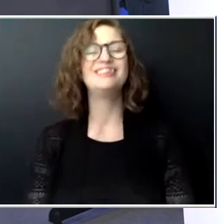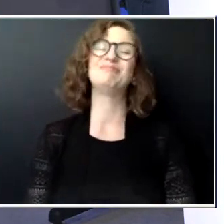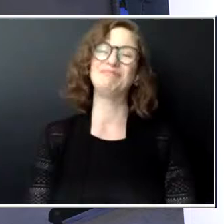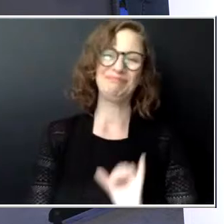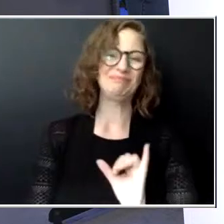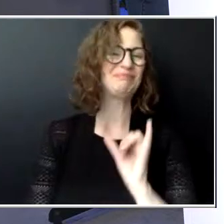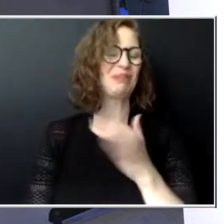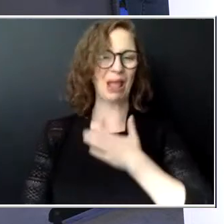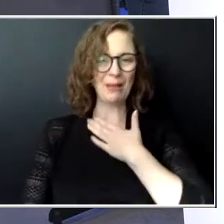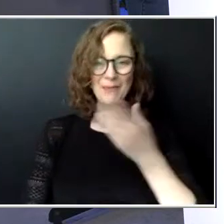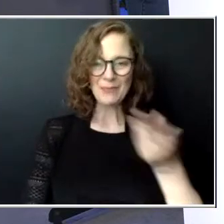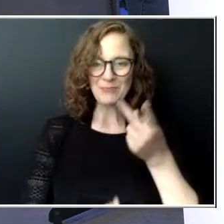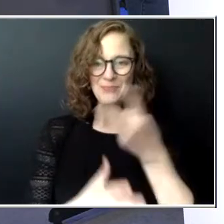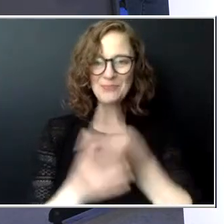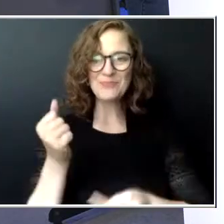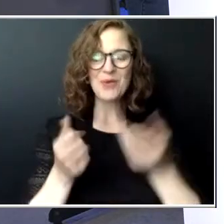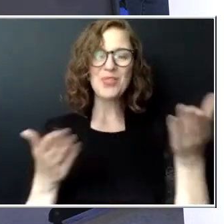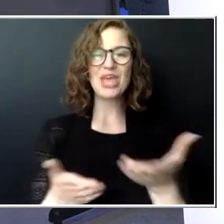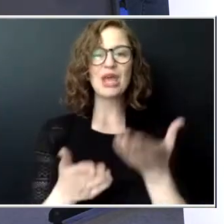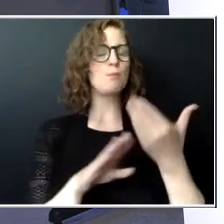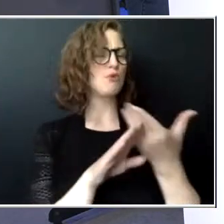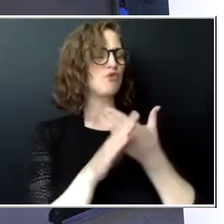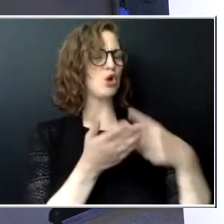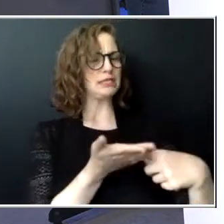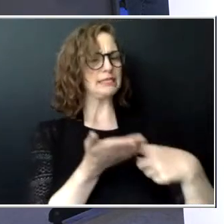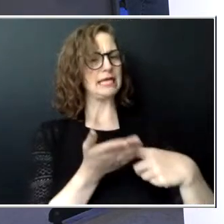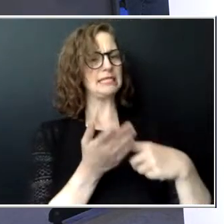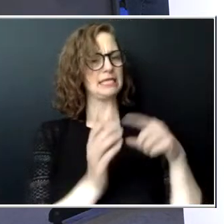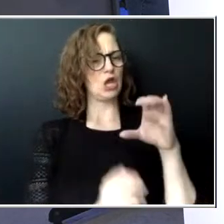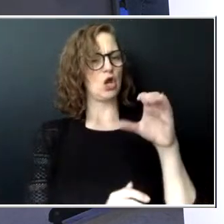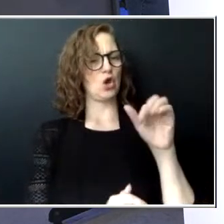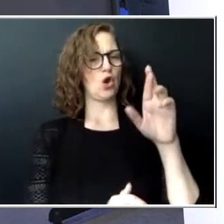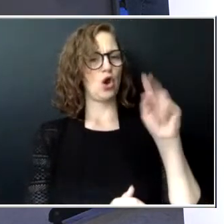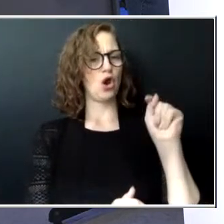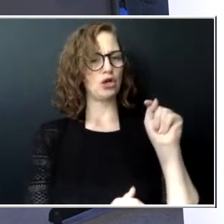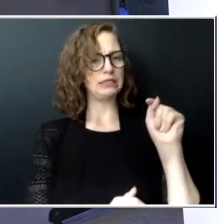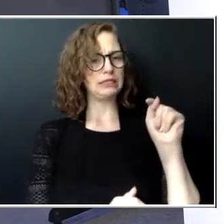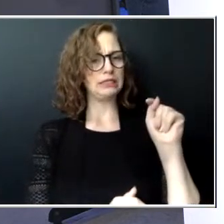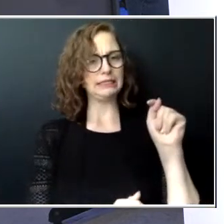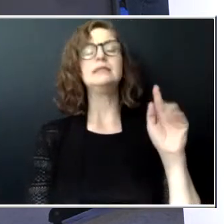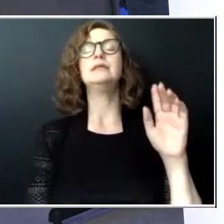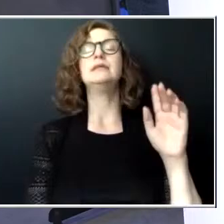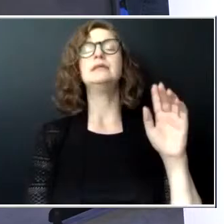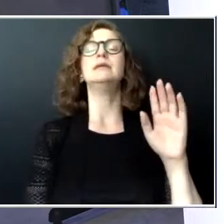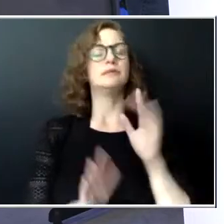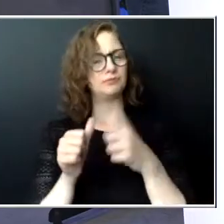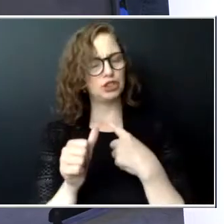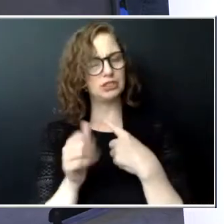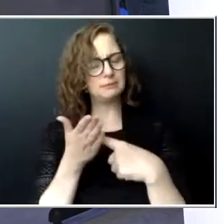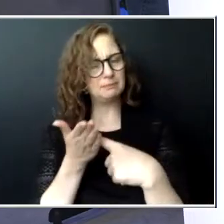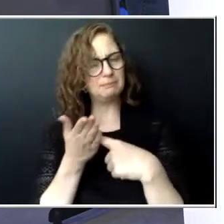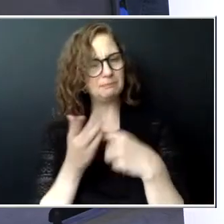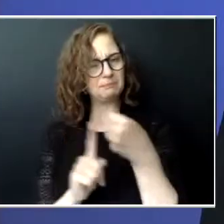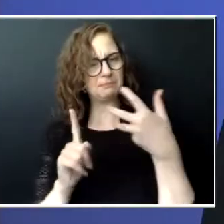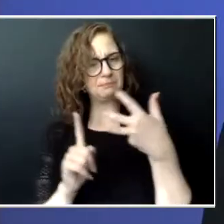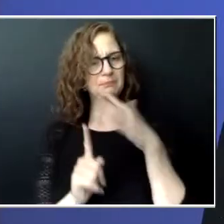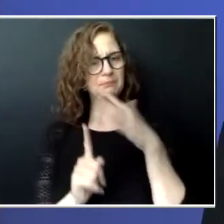T, let's go back to this original diagnosis, Todd. How did you find out that you had lymphoma? Well,